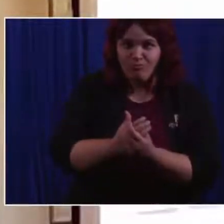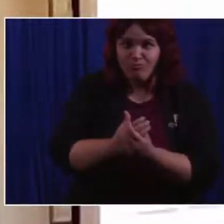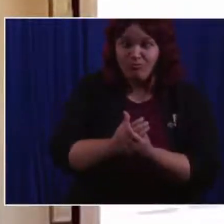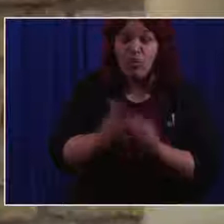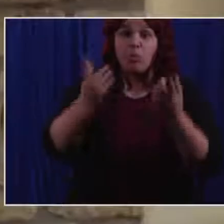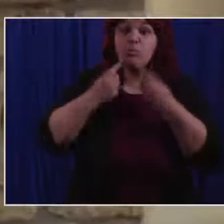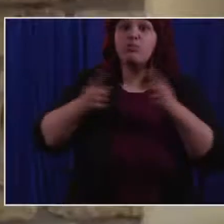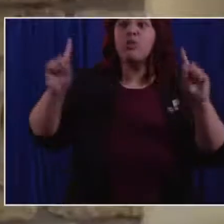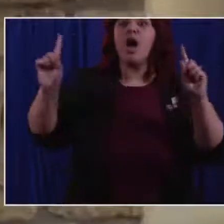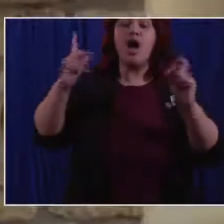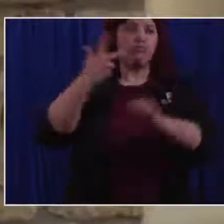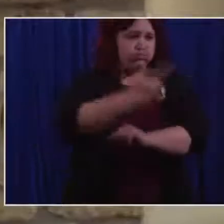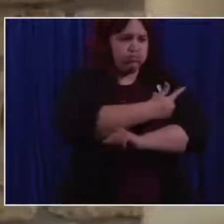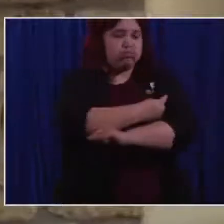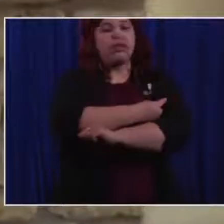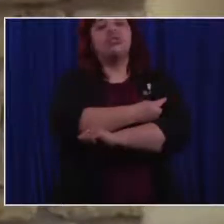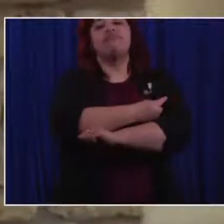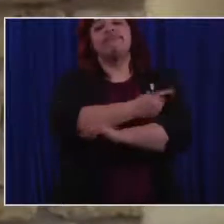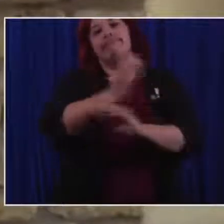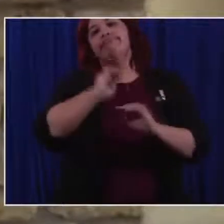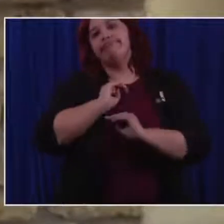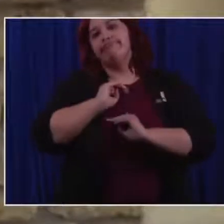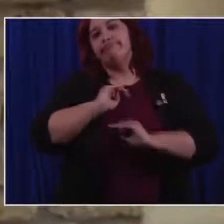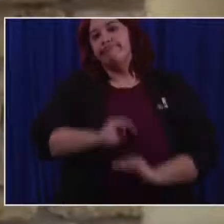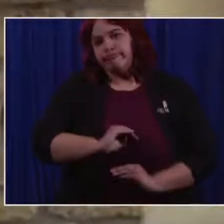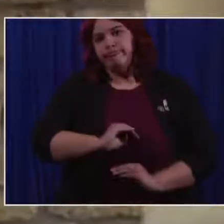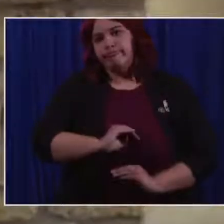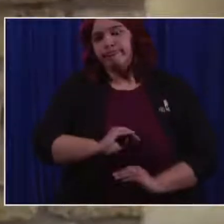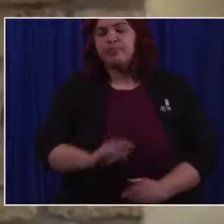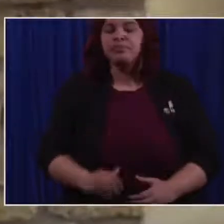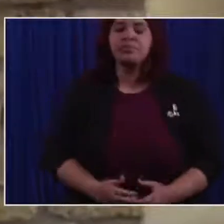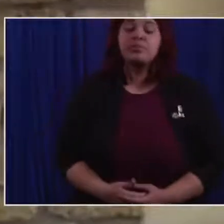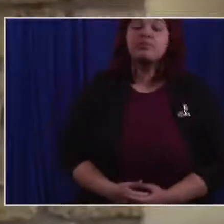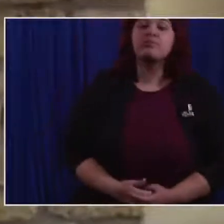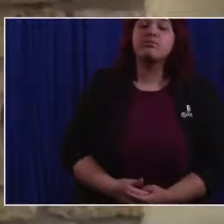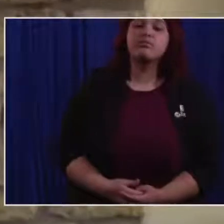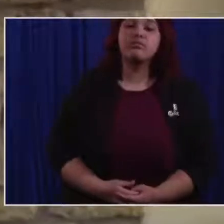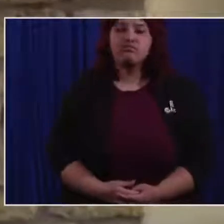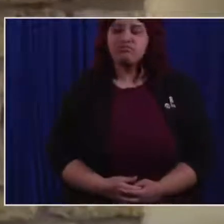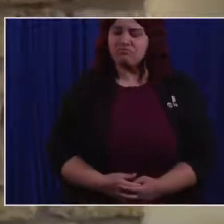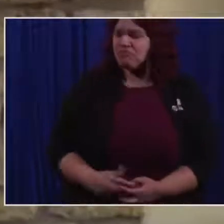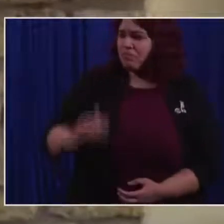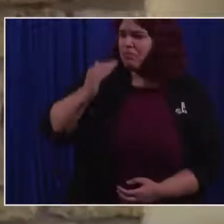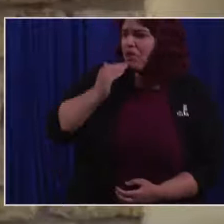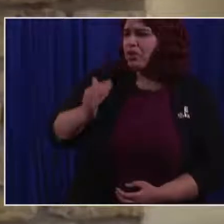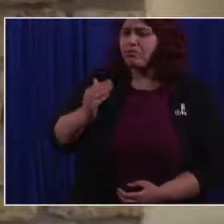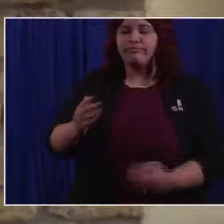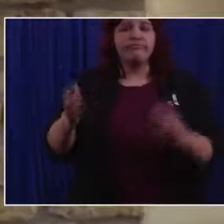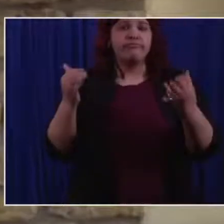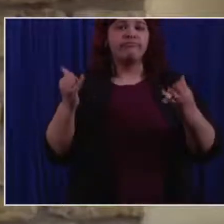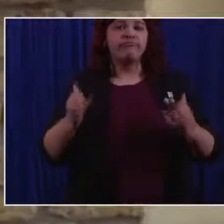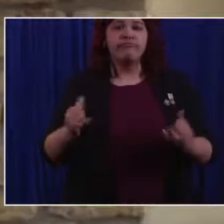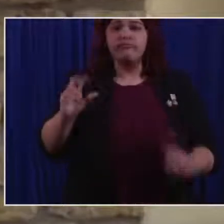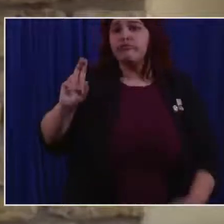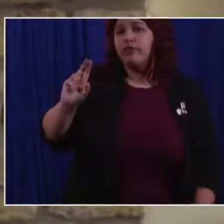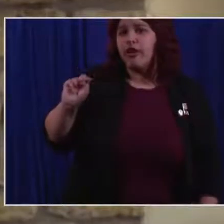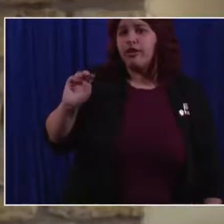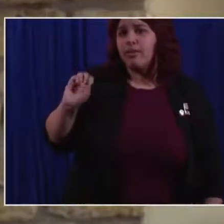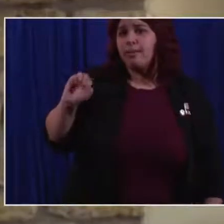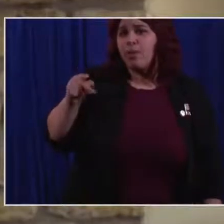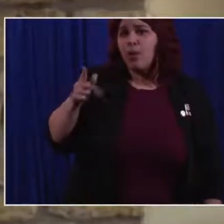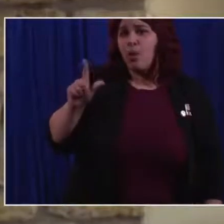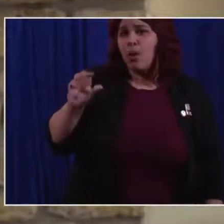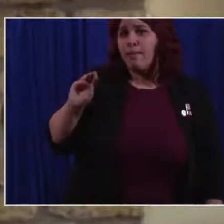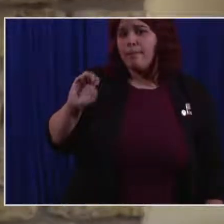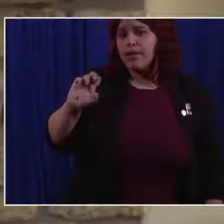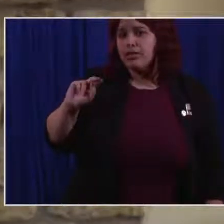much. We turn to an unemployment update. As you know, we've been working to improve